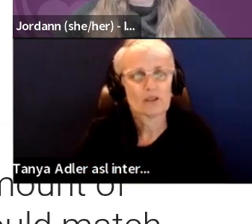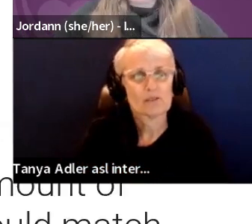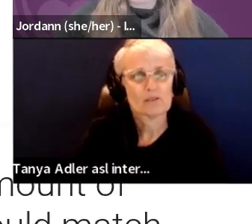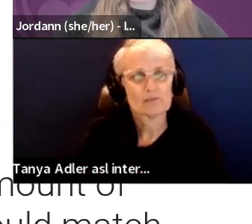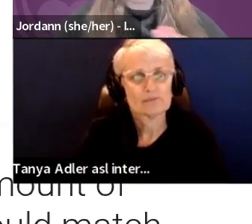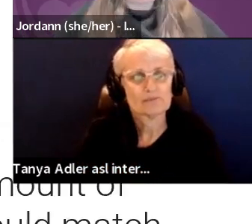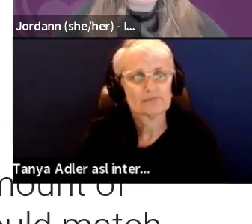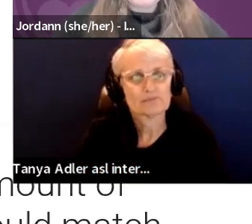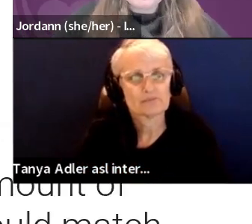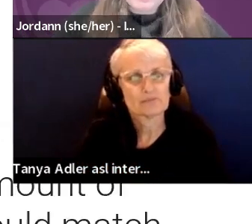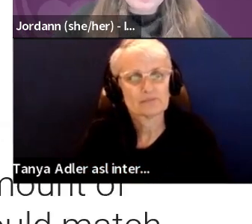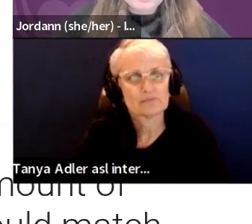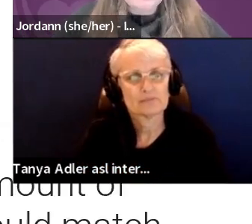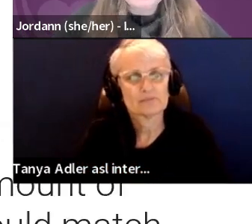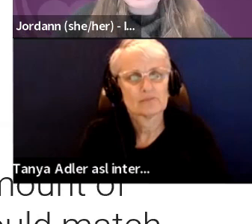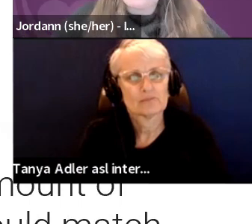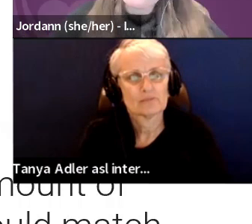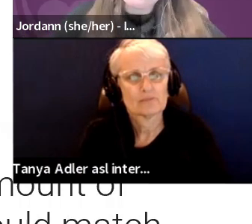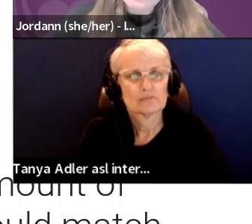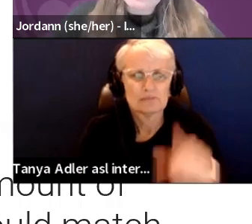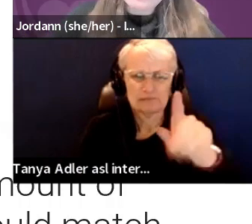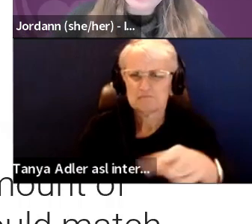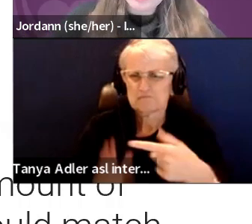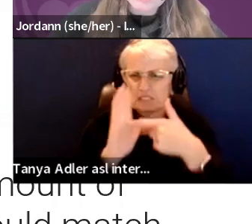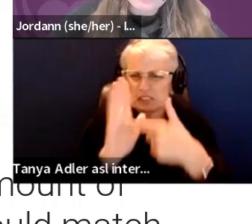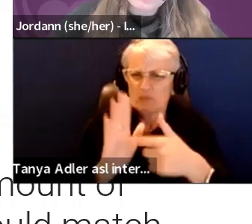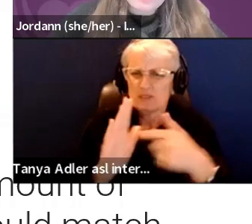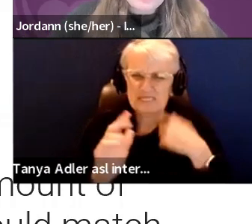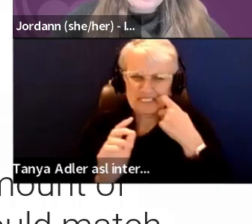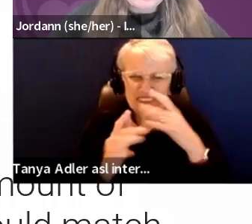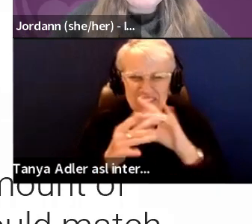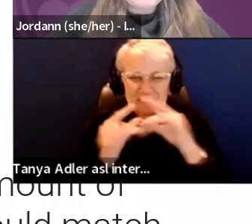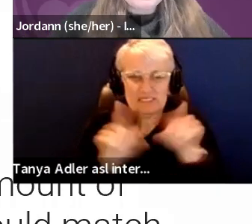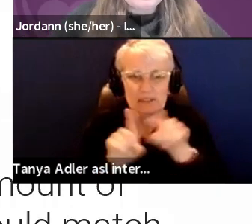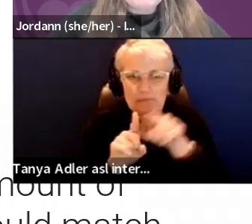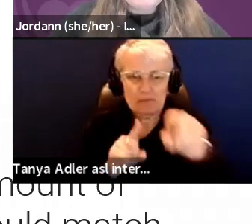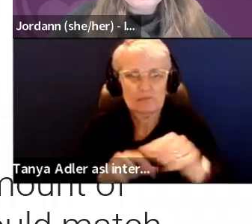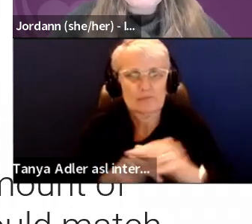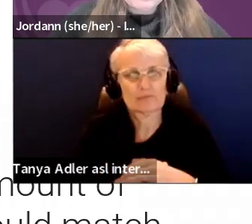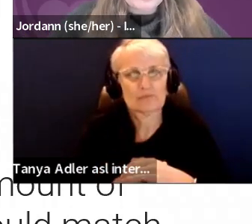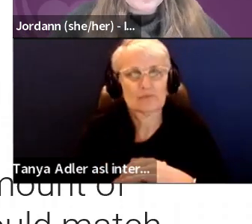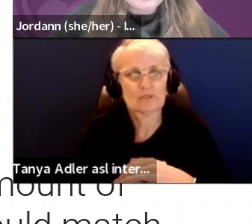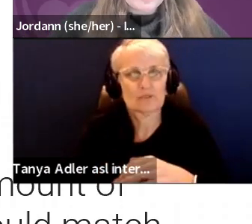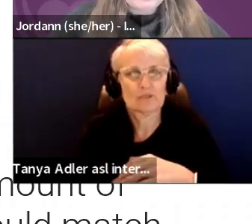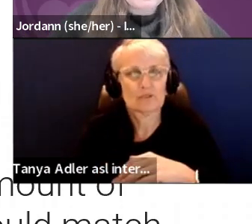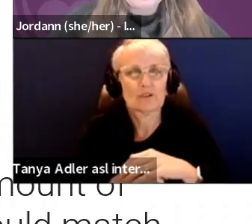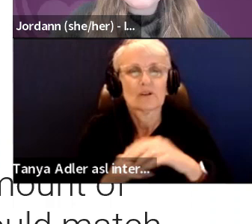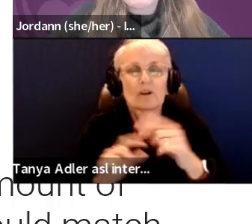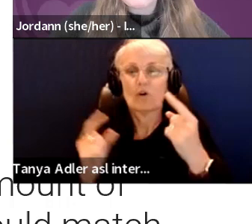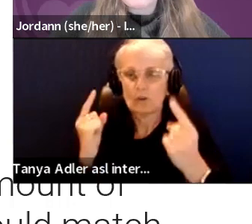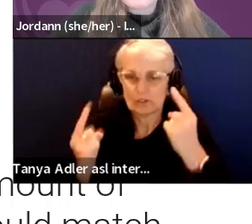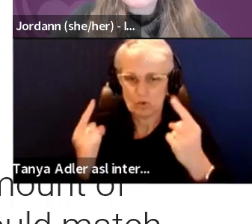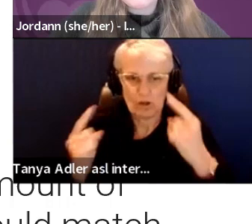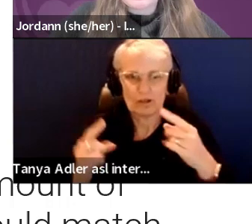So these are just the kind of examples in writing that I just talked about. So for founders matching 1-to-1, you're